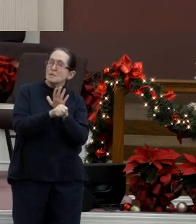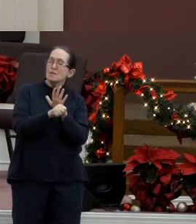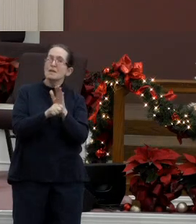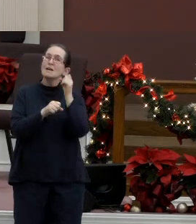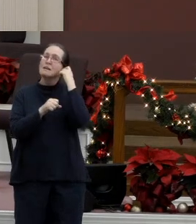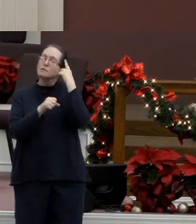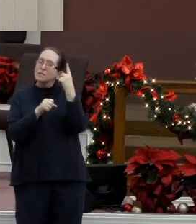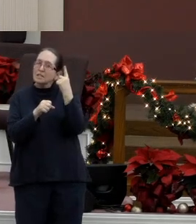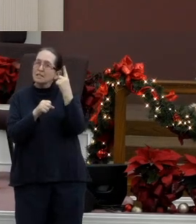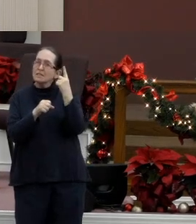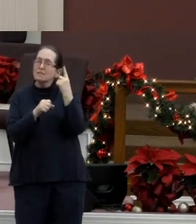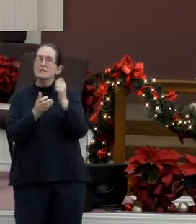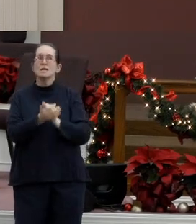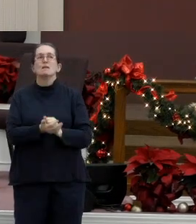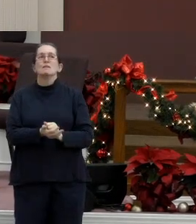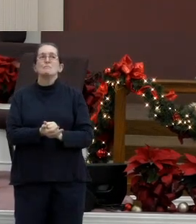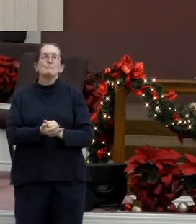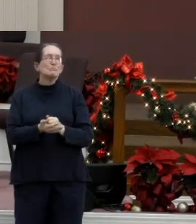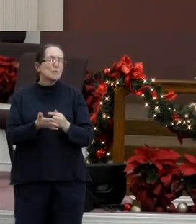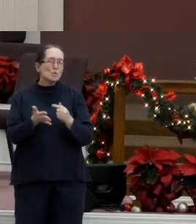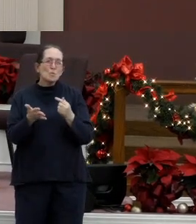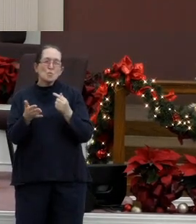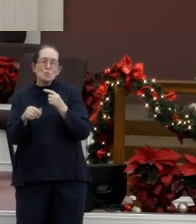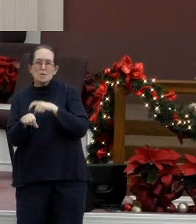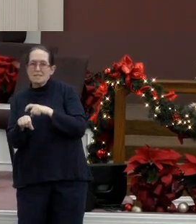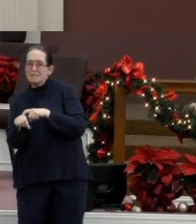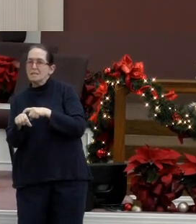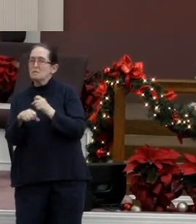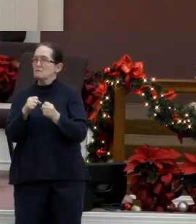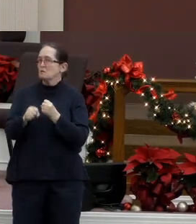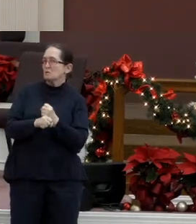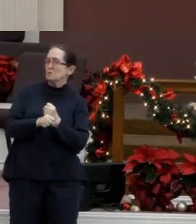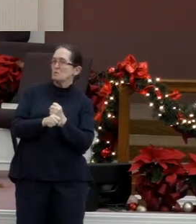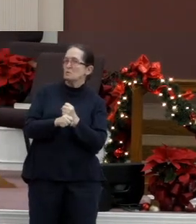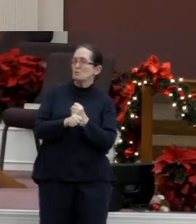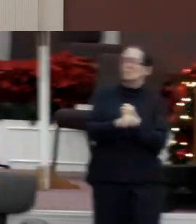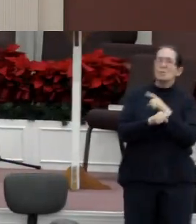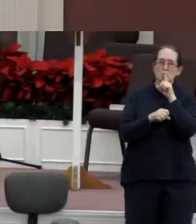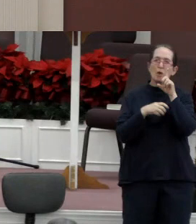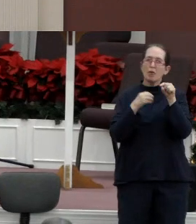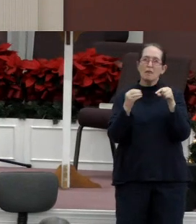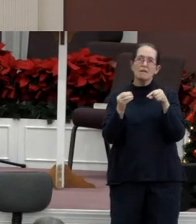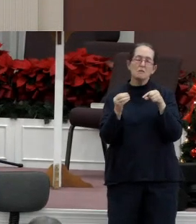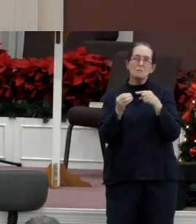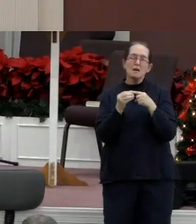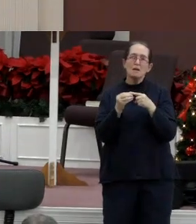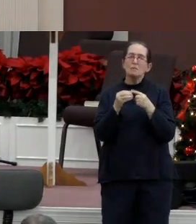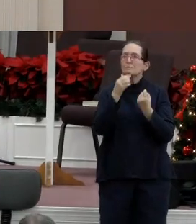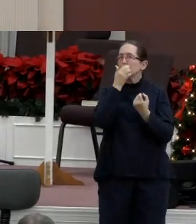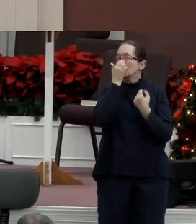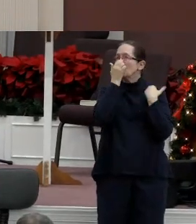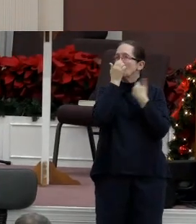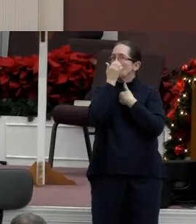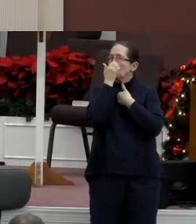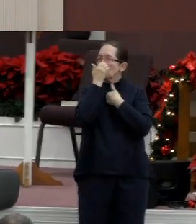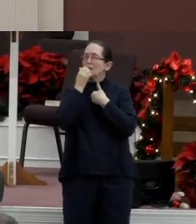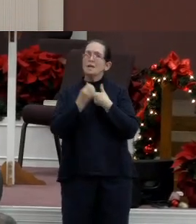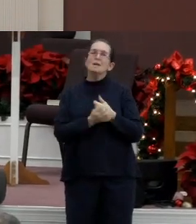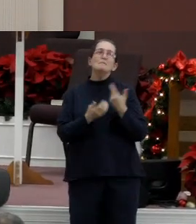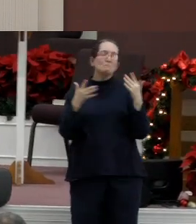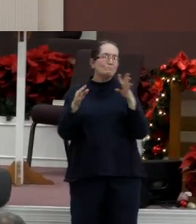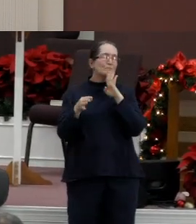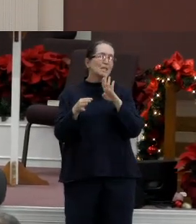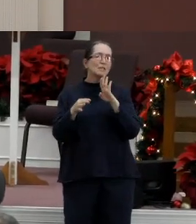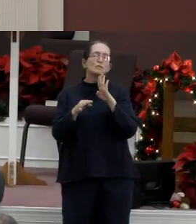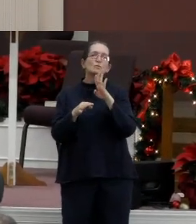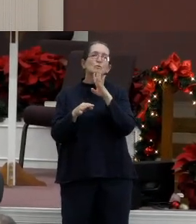to understand what this time of year is really all about. We have been